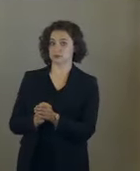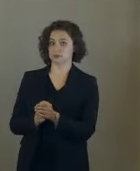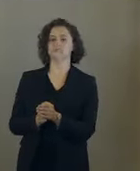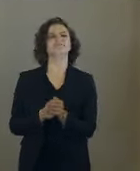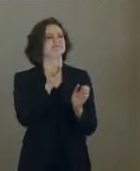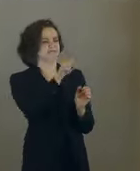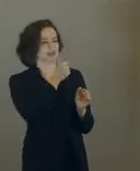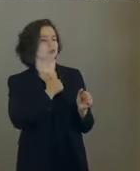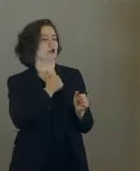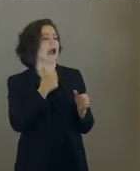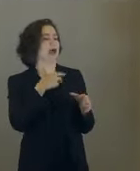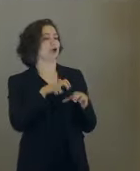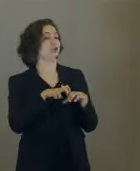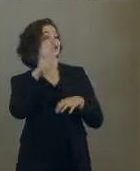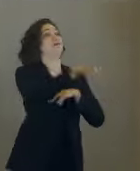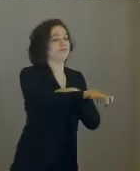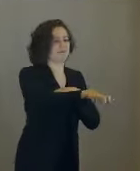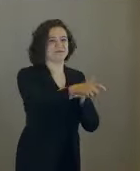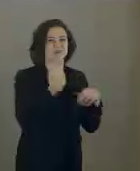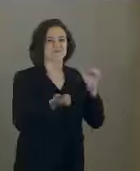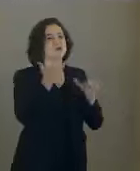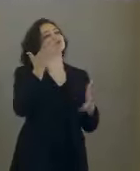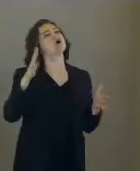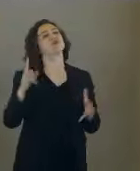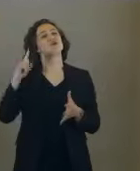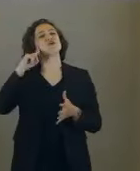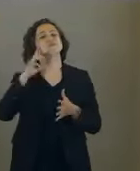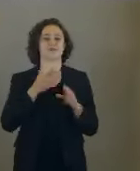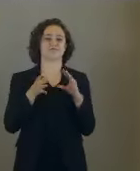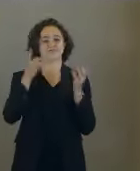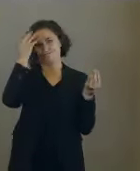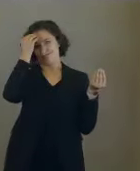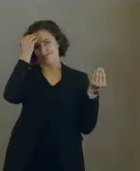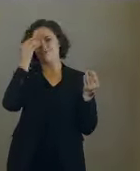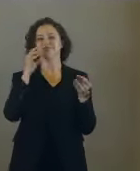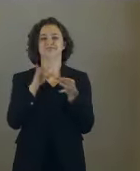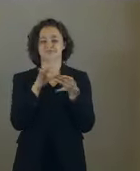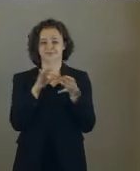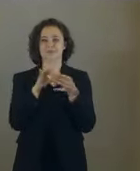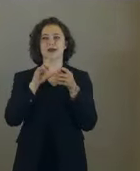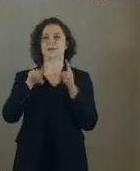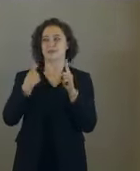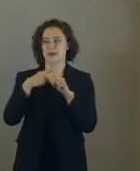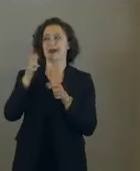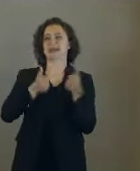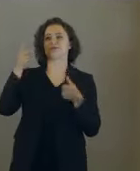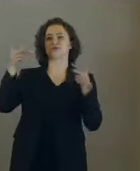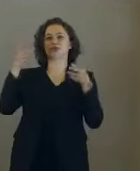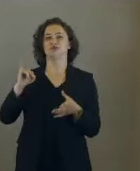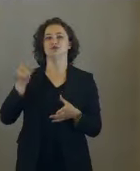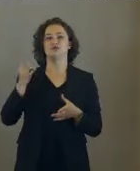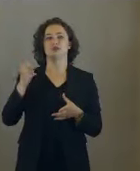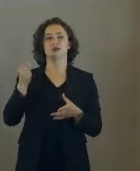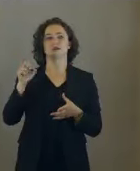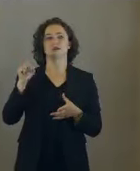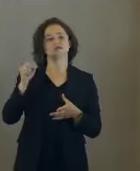jumped the gun a little while ago, so now I'll make my motion. You all have already heard my thoughts about Executive Director Johnson. So I move to approve a